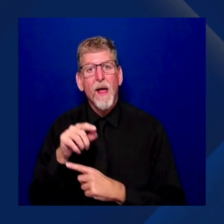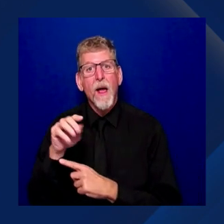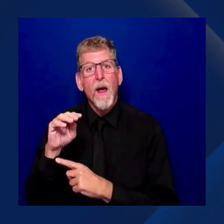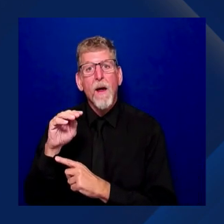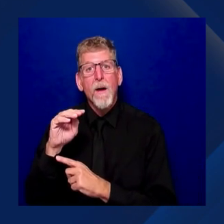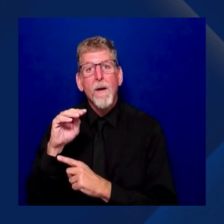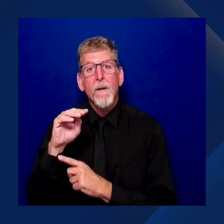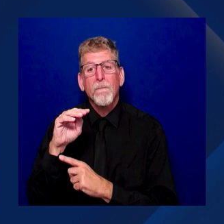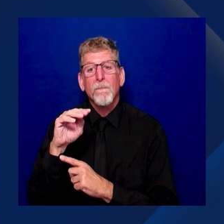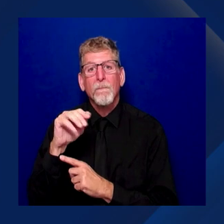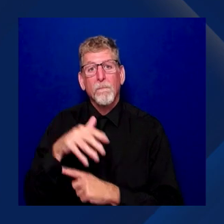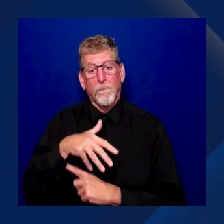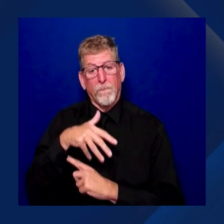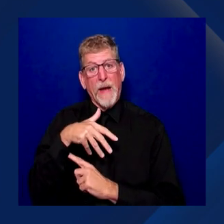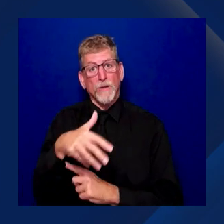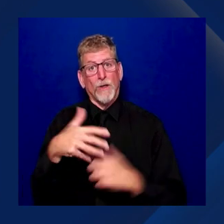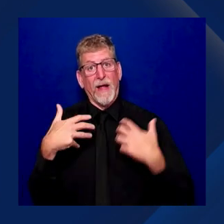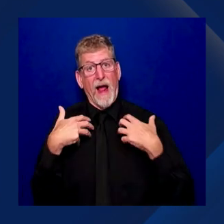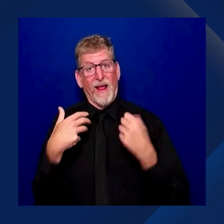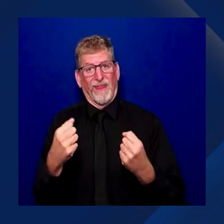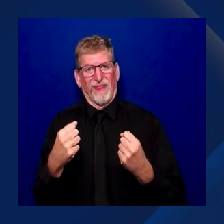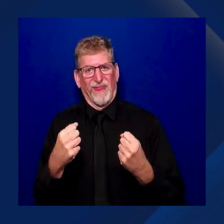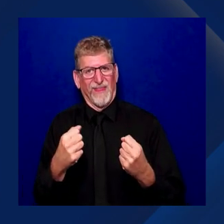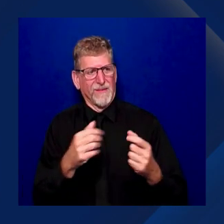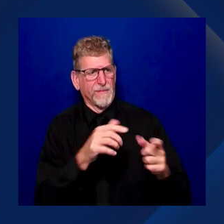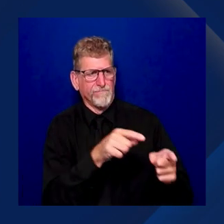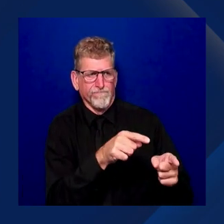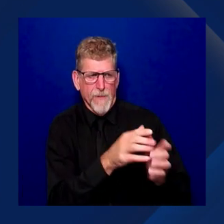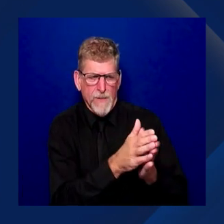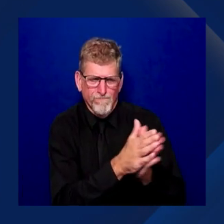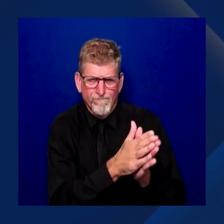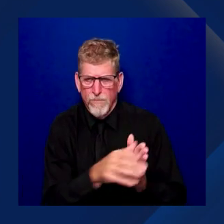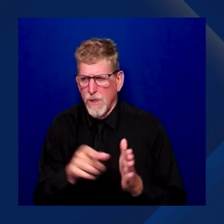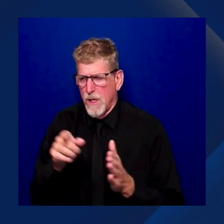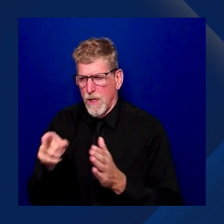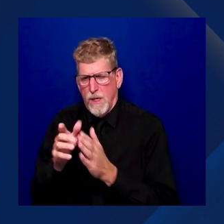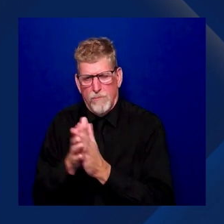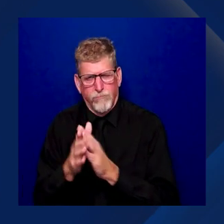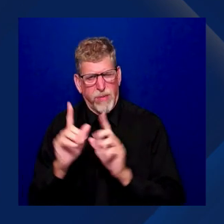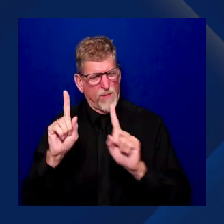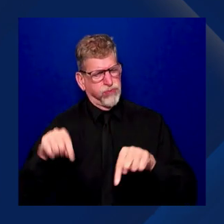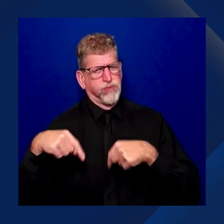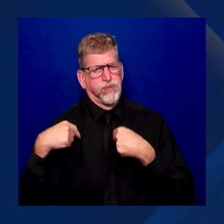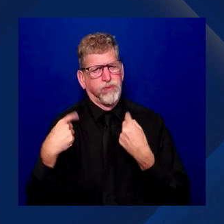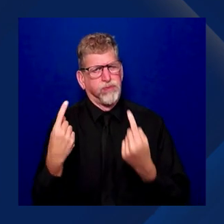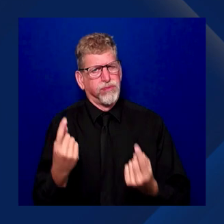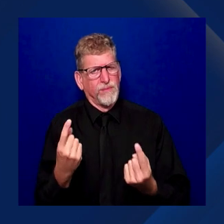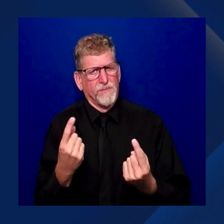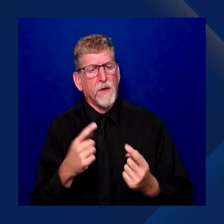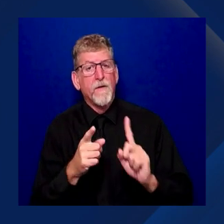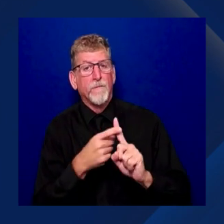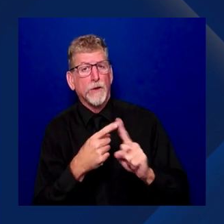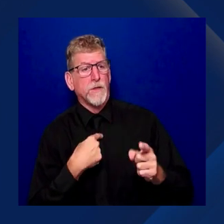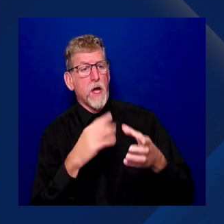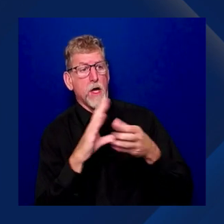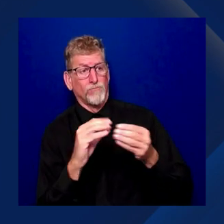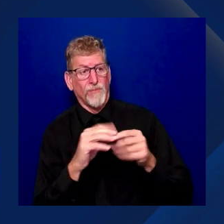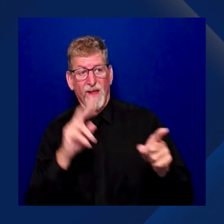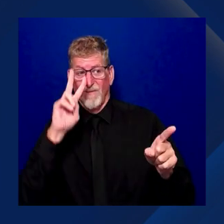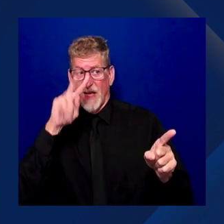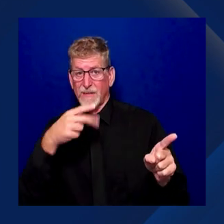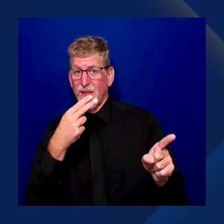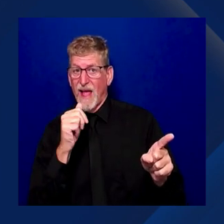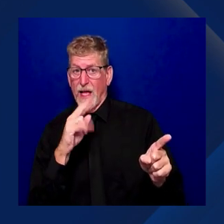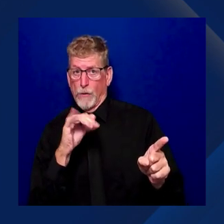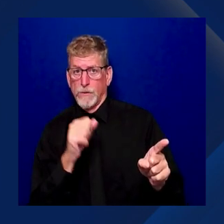both of these women. We will hear first from Vice President Kamala Harris, who has spent decades of her career fighting